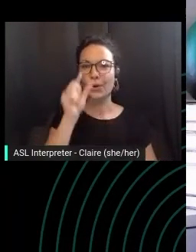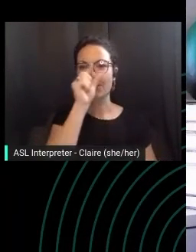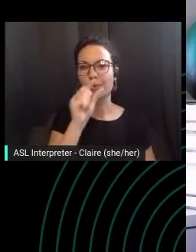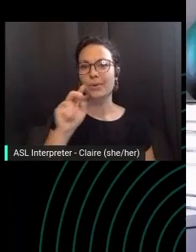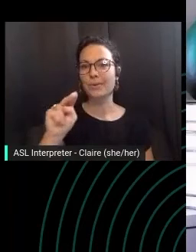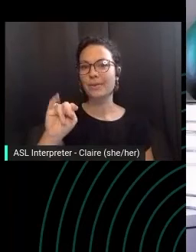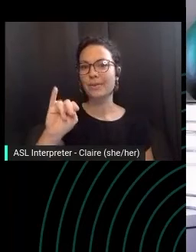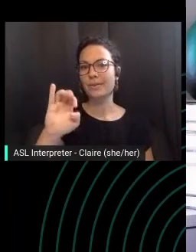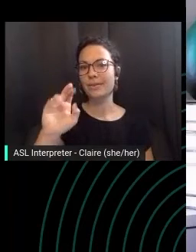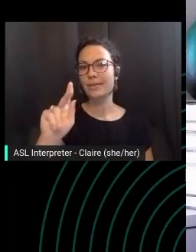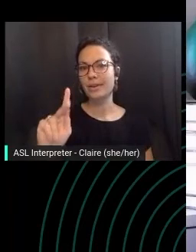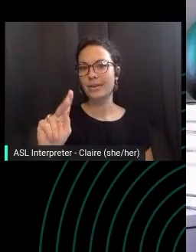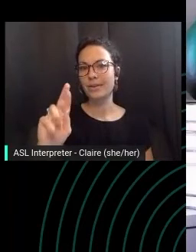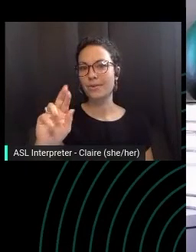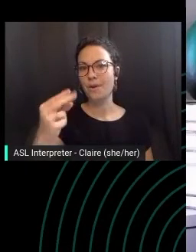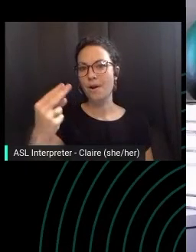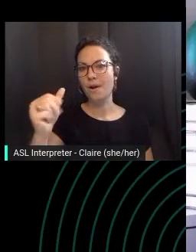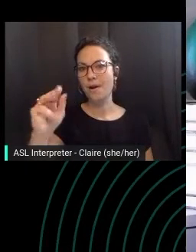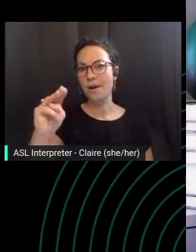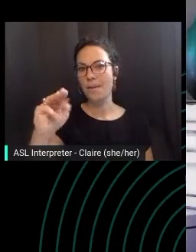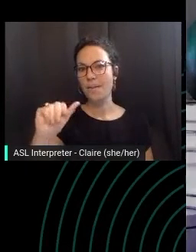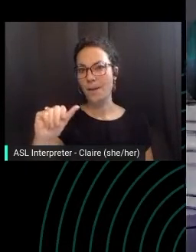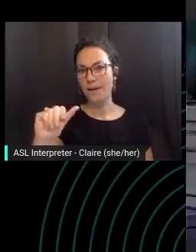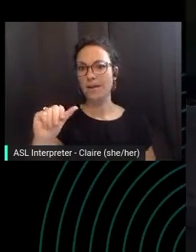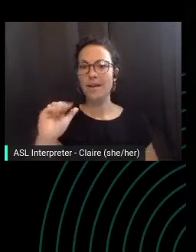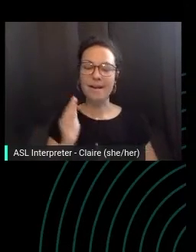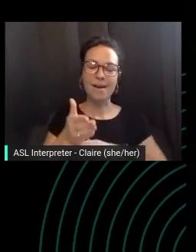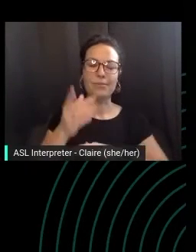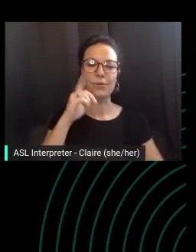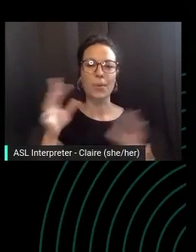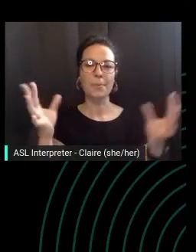meditation break. The stage is yours, Ali.